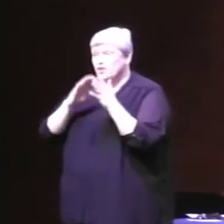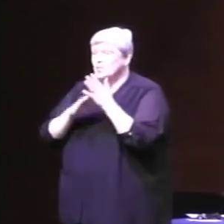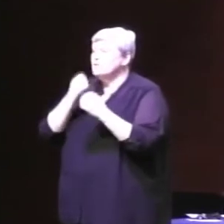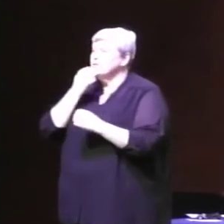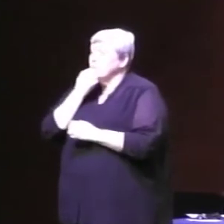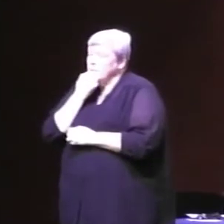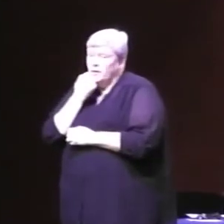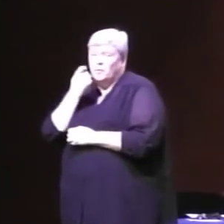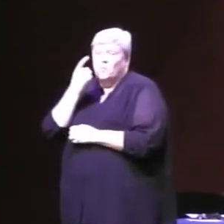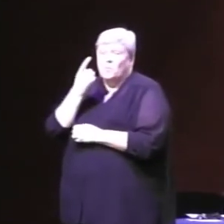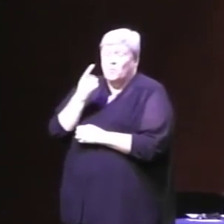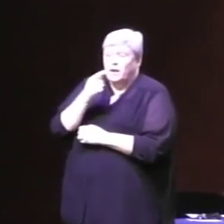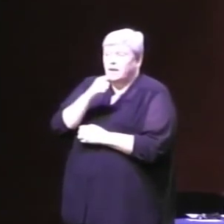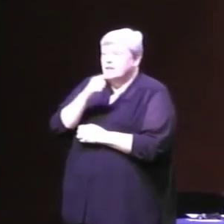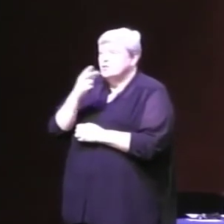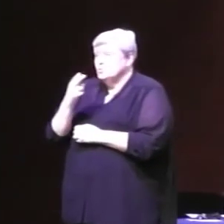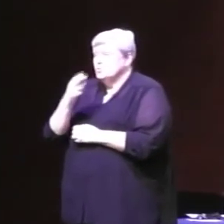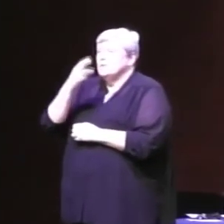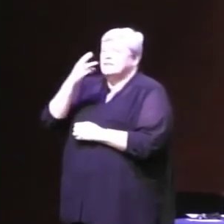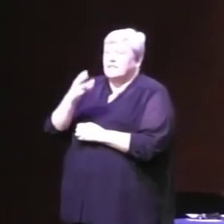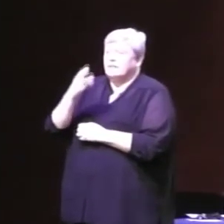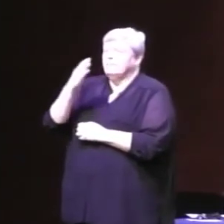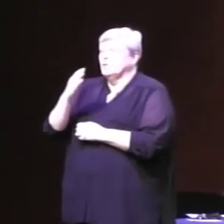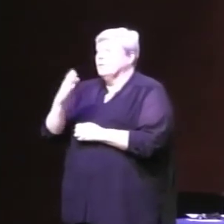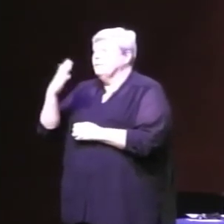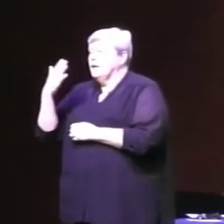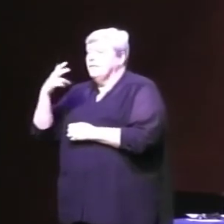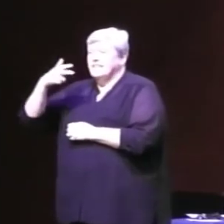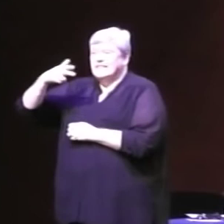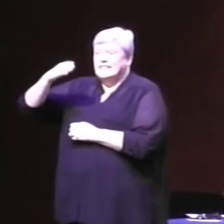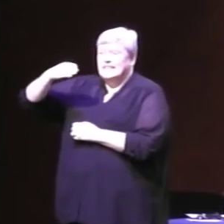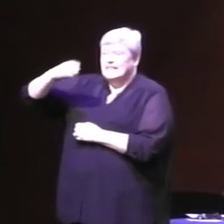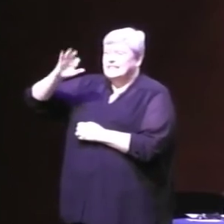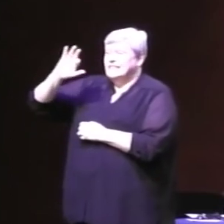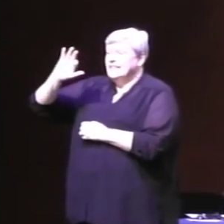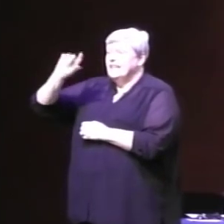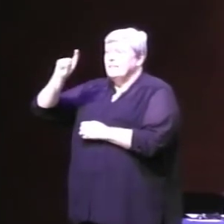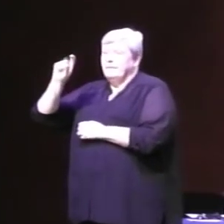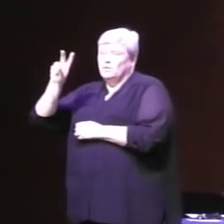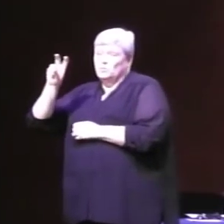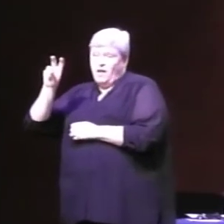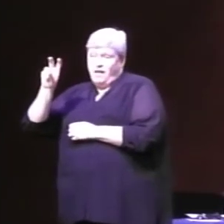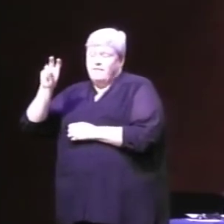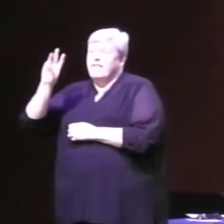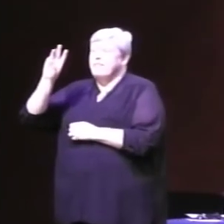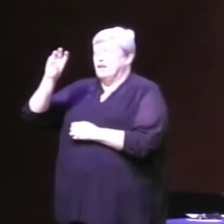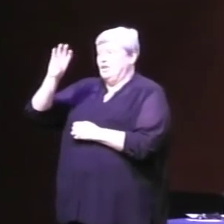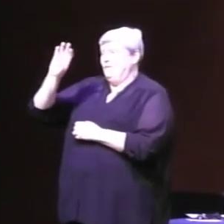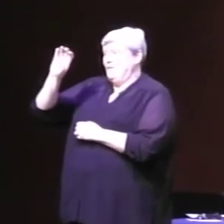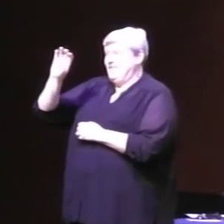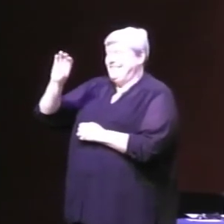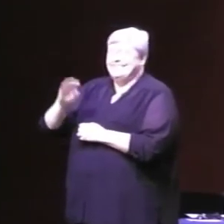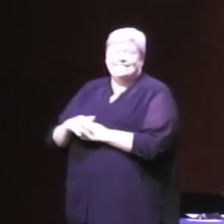numbers 1, 2, 3, 4, 5, 8, 9, 10, 11, 12, 13 and